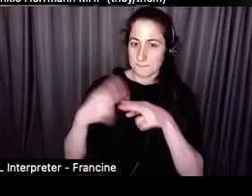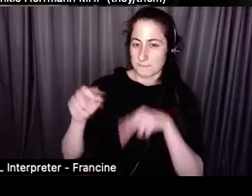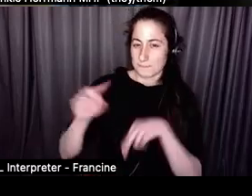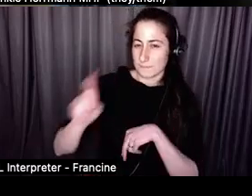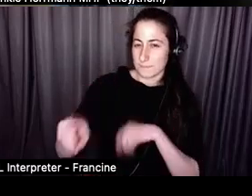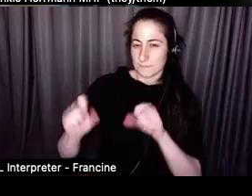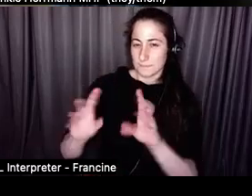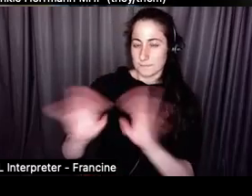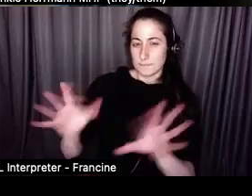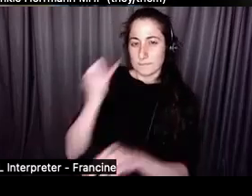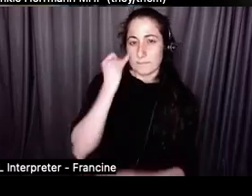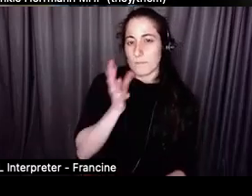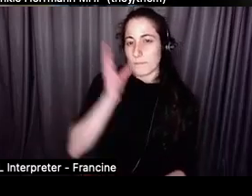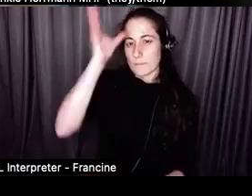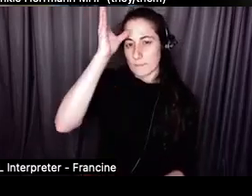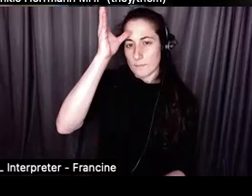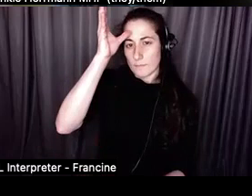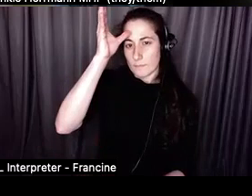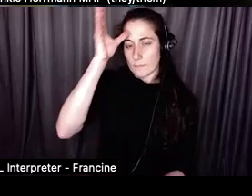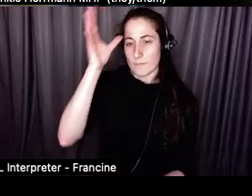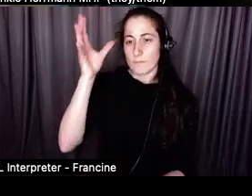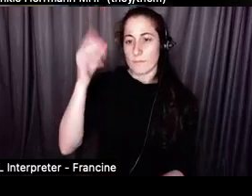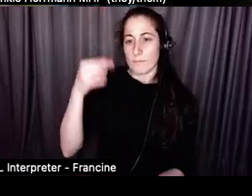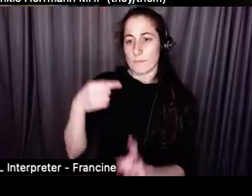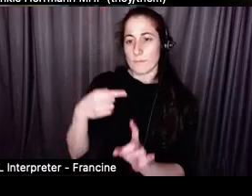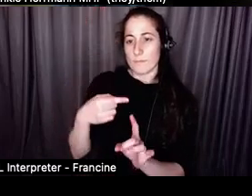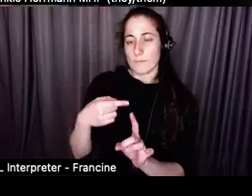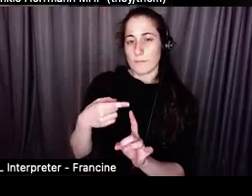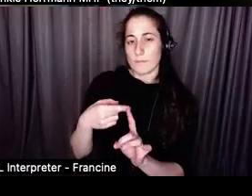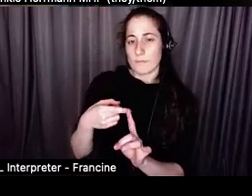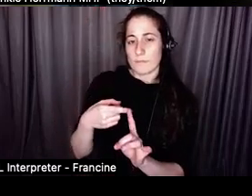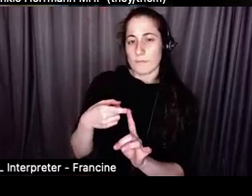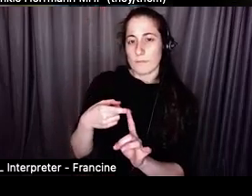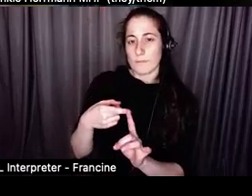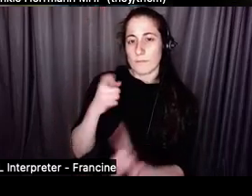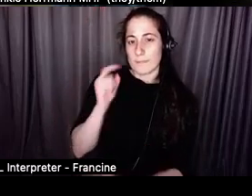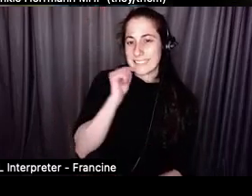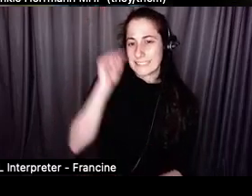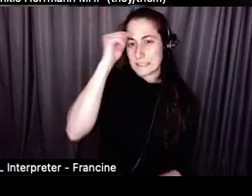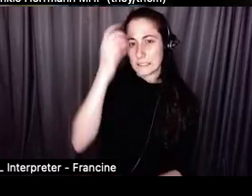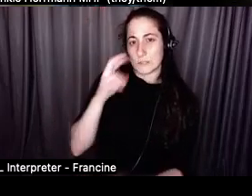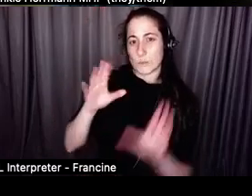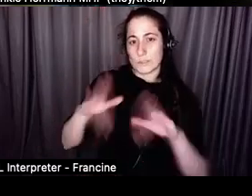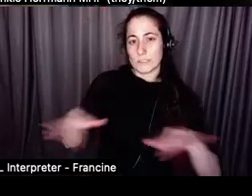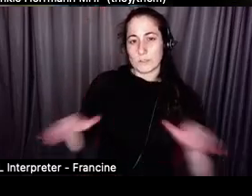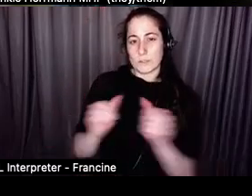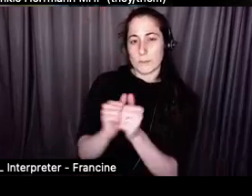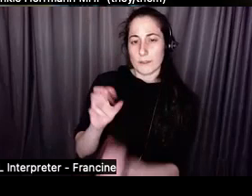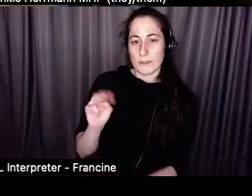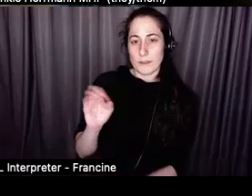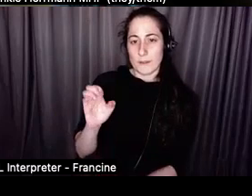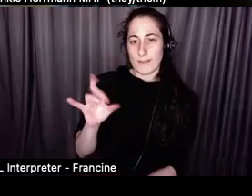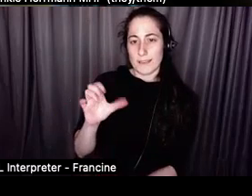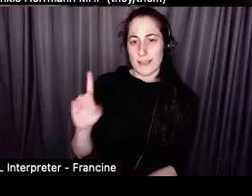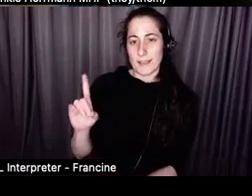if parents of adolescents or children with Medicaid can use HARP